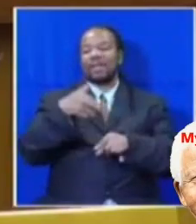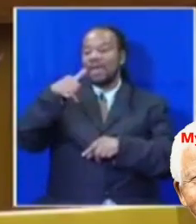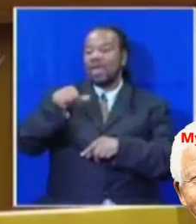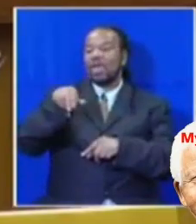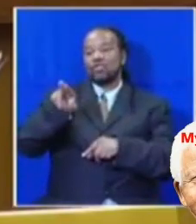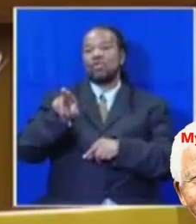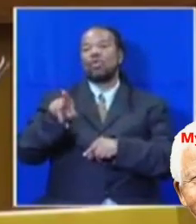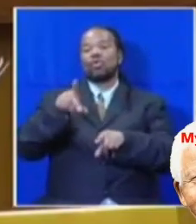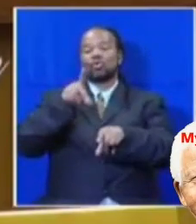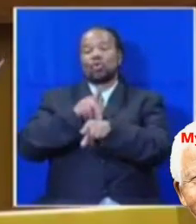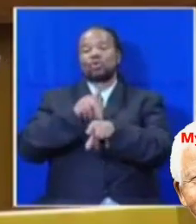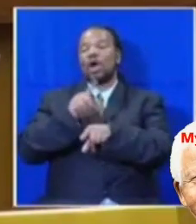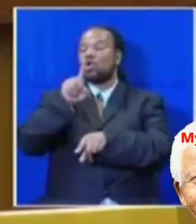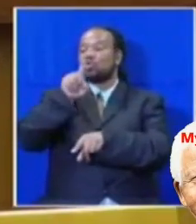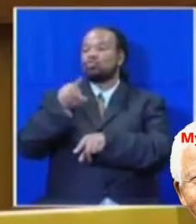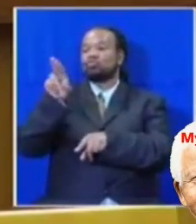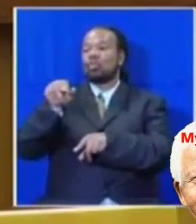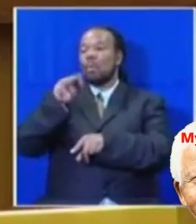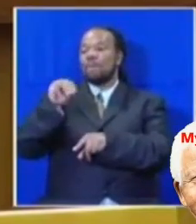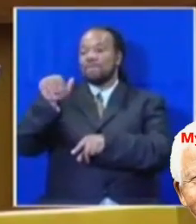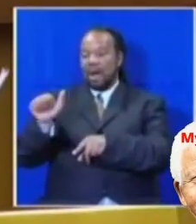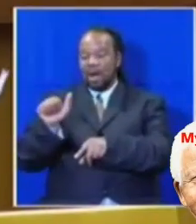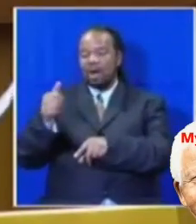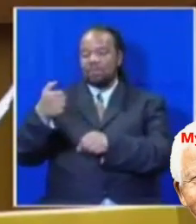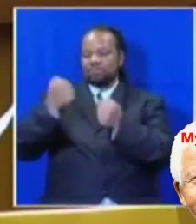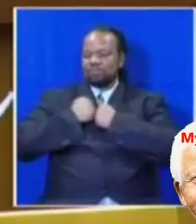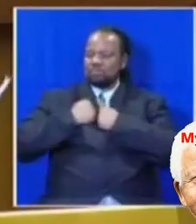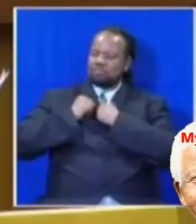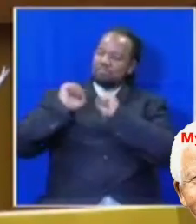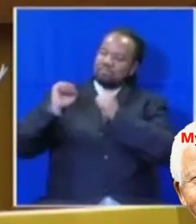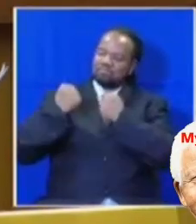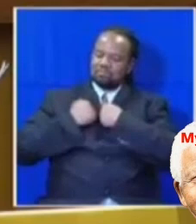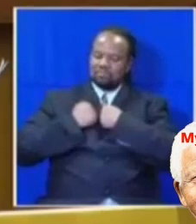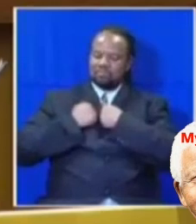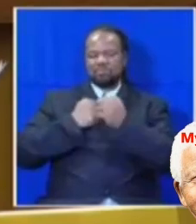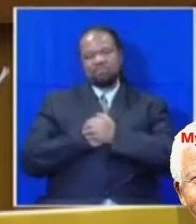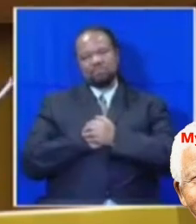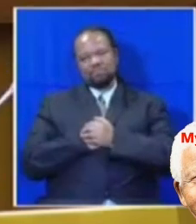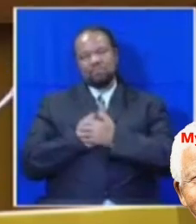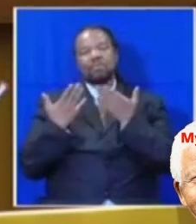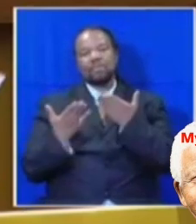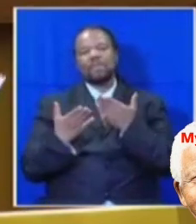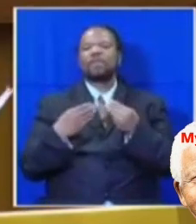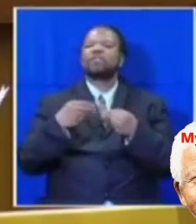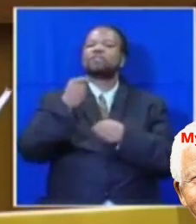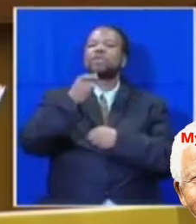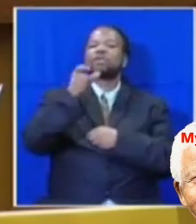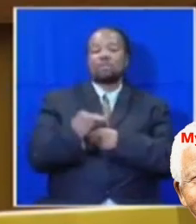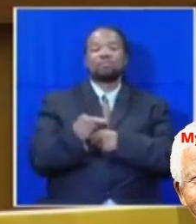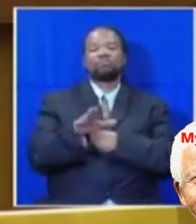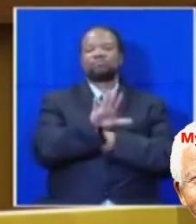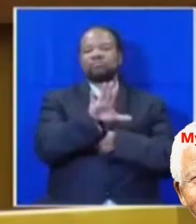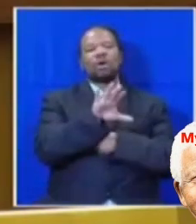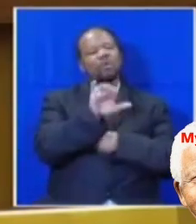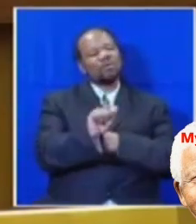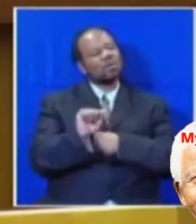Dr. Nkosazana Dlamini Zuma, our own. This, Honorable Speaker, is South Africa's